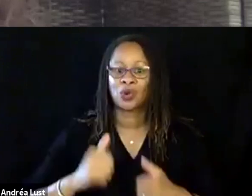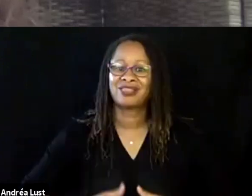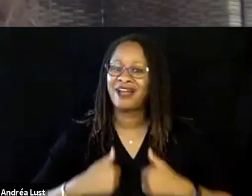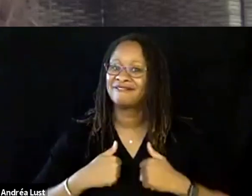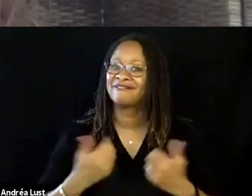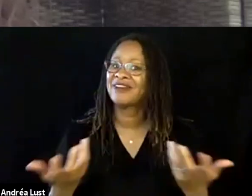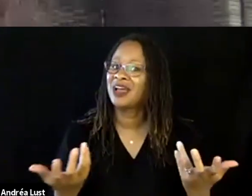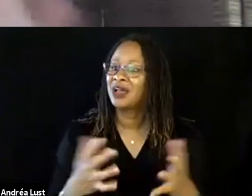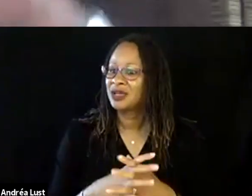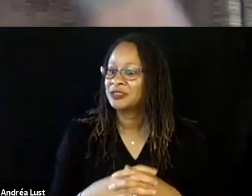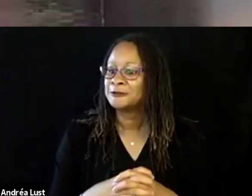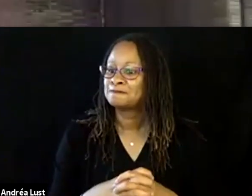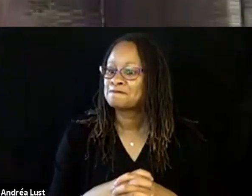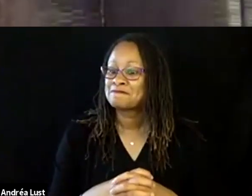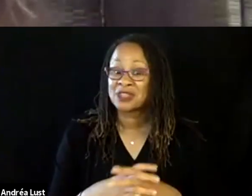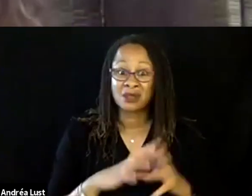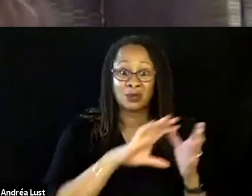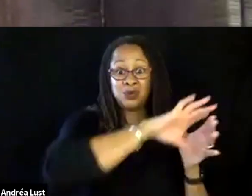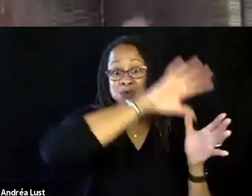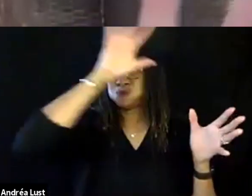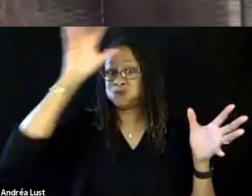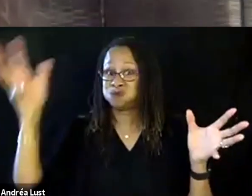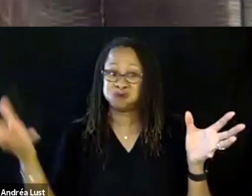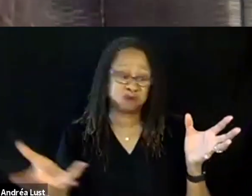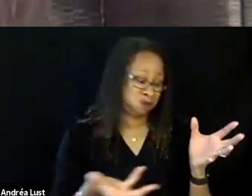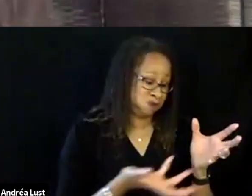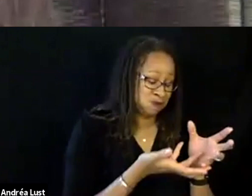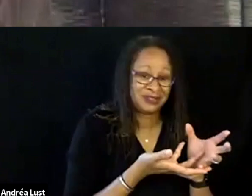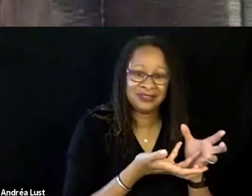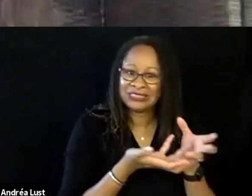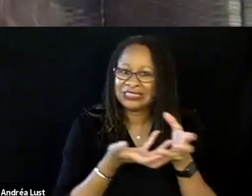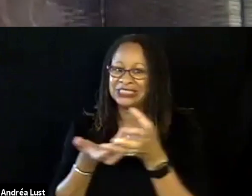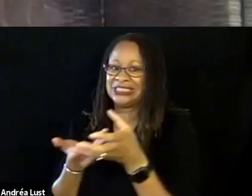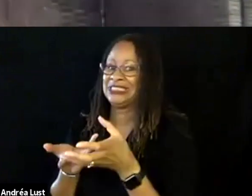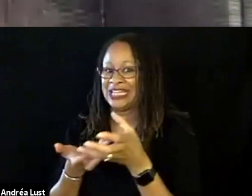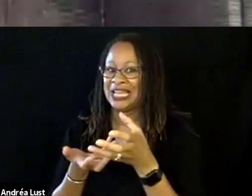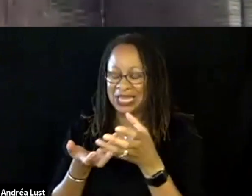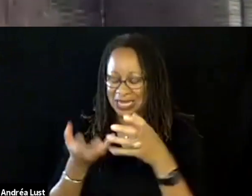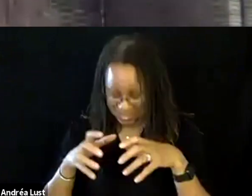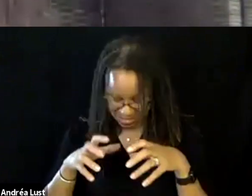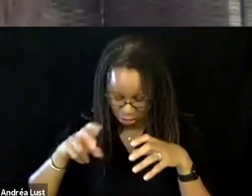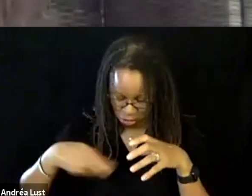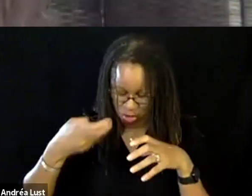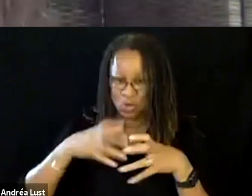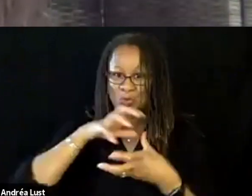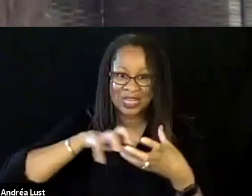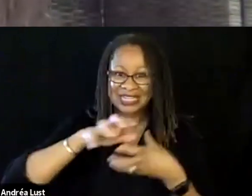how did all of this go into the soup mix,